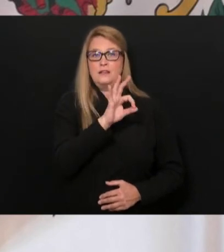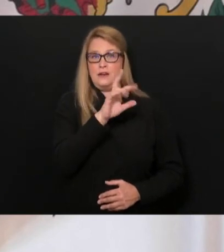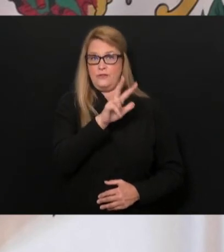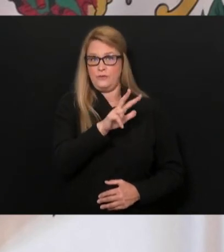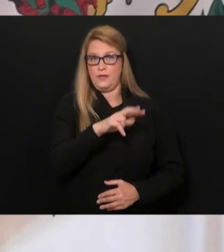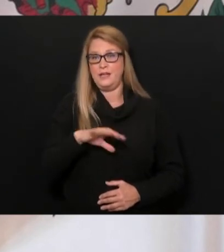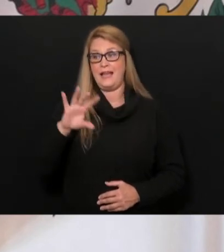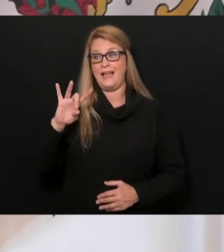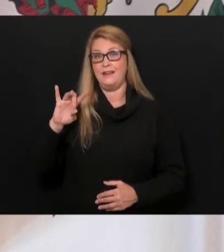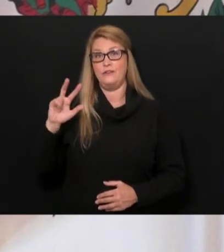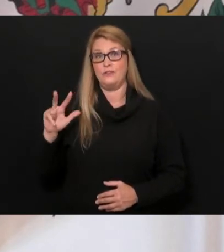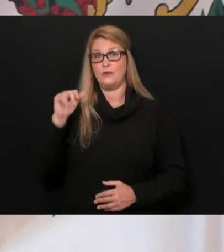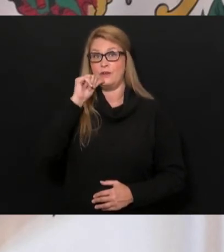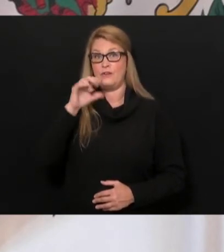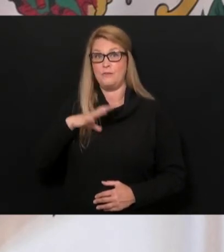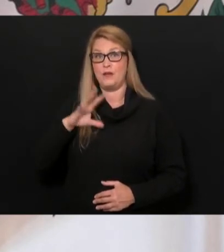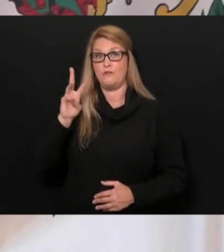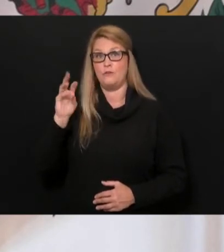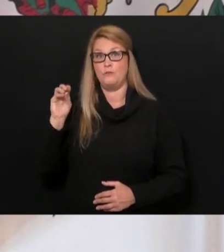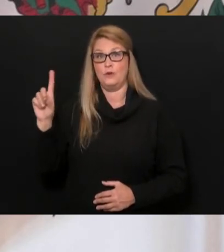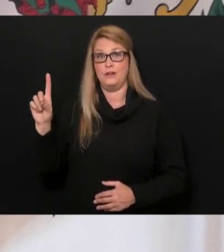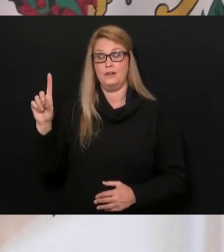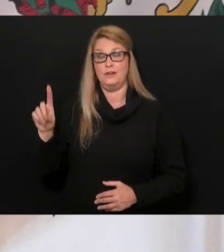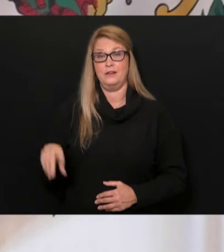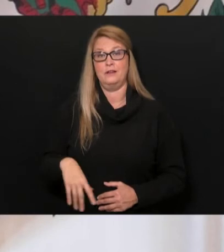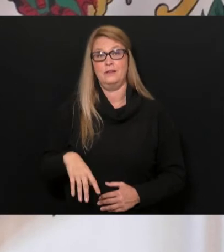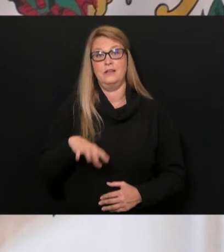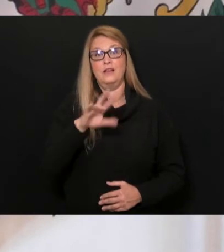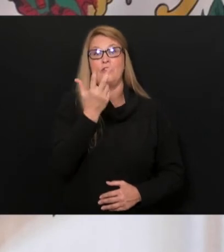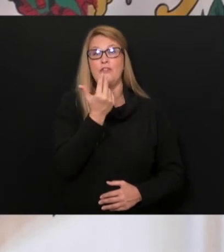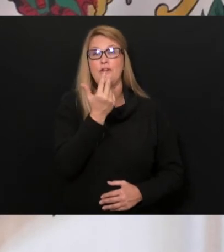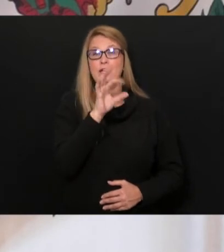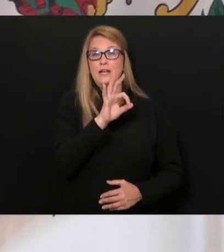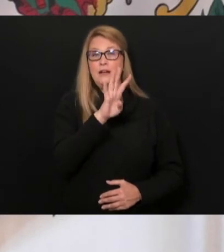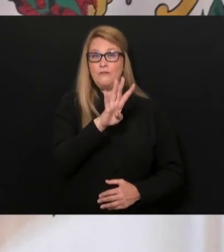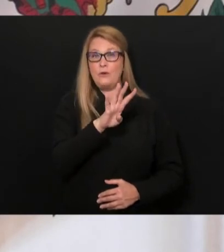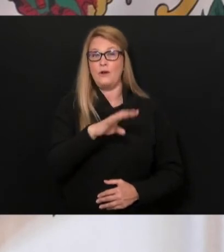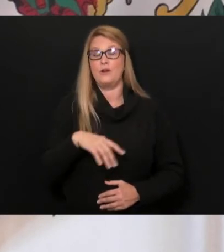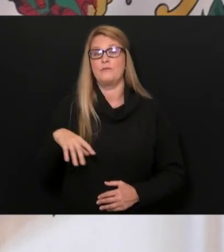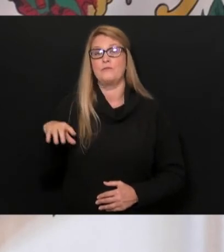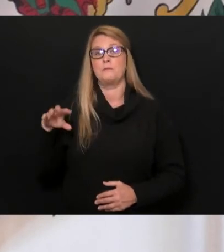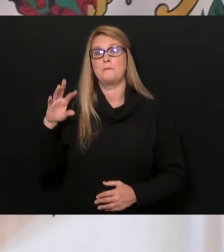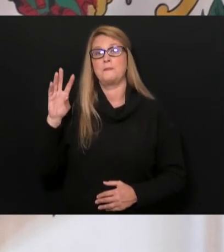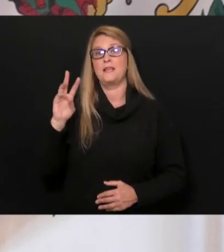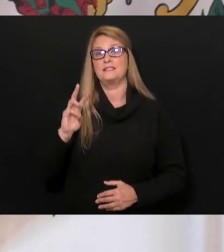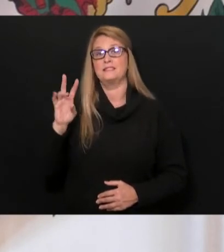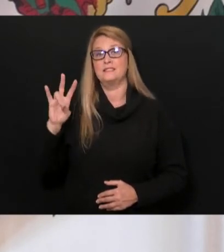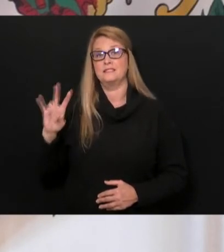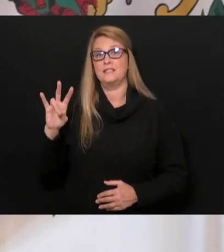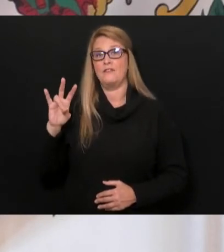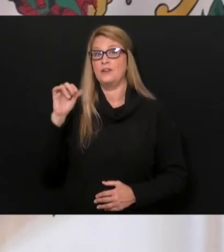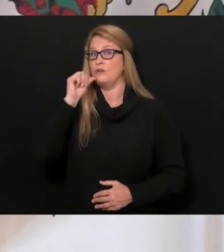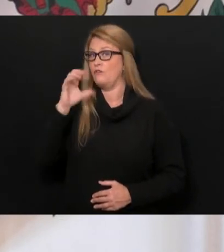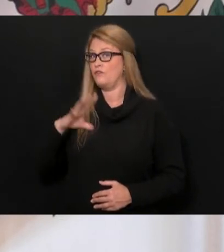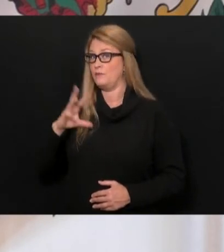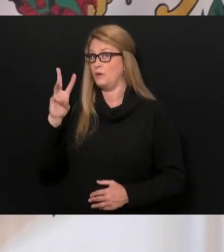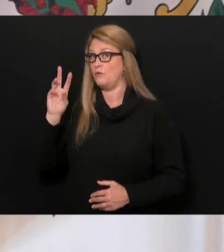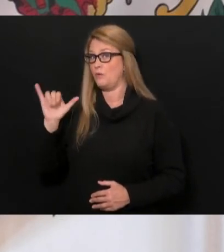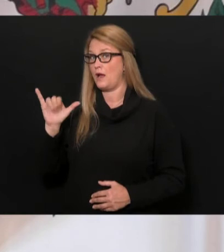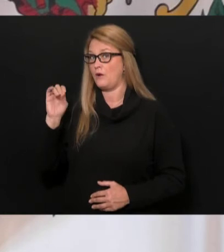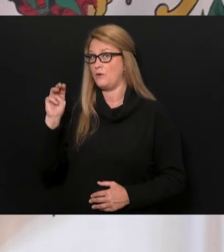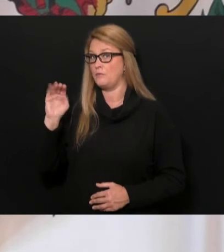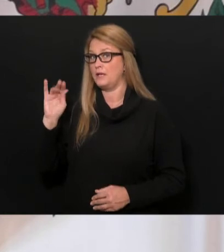is an 83-year-old female from Wood County. Our 1,394th death is a 67-year-old female from Wyoming